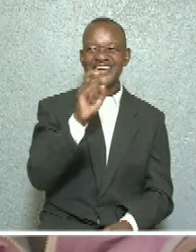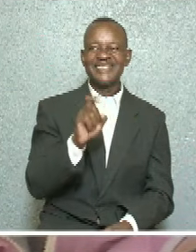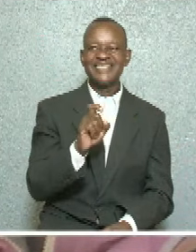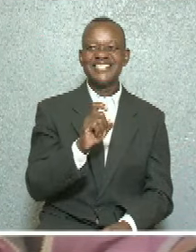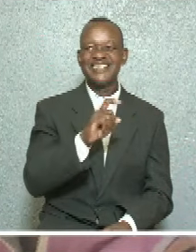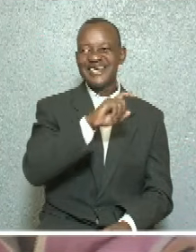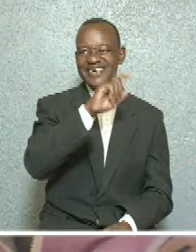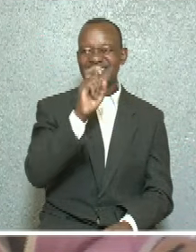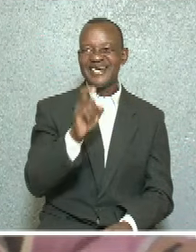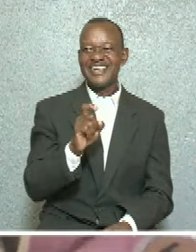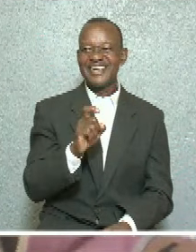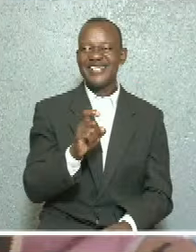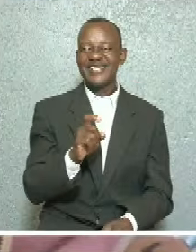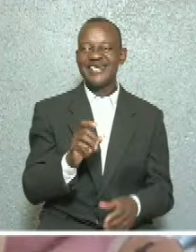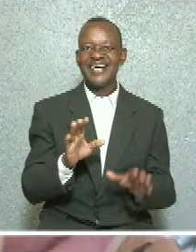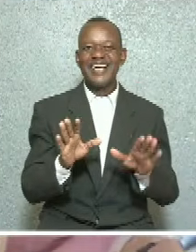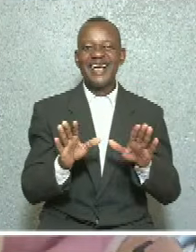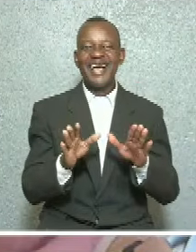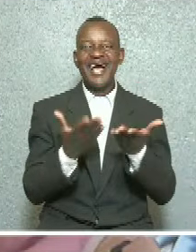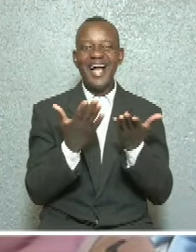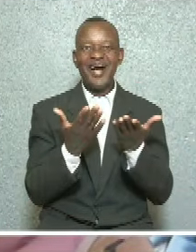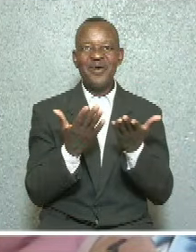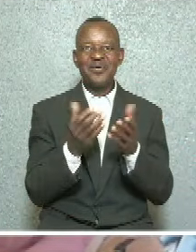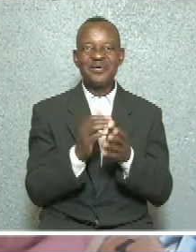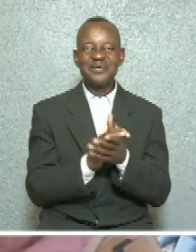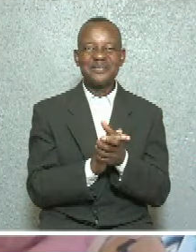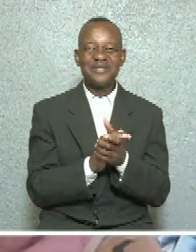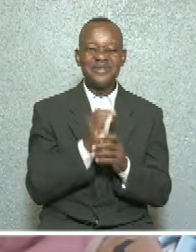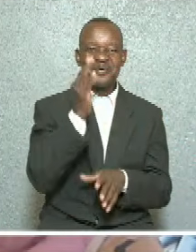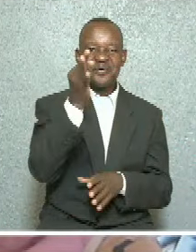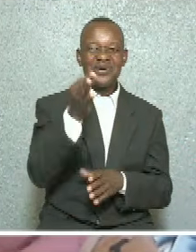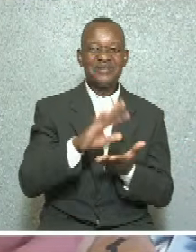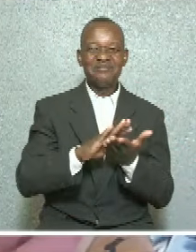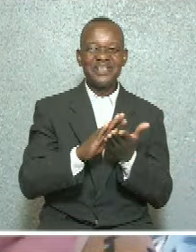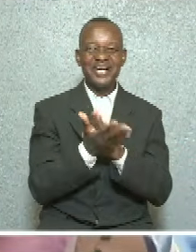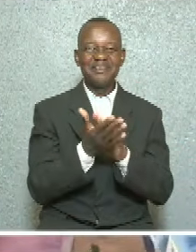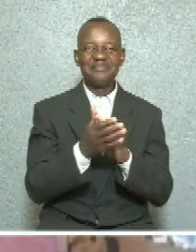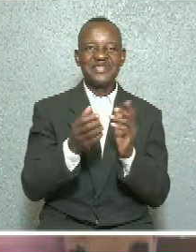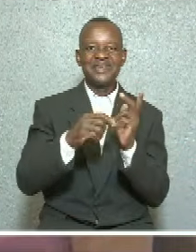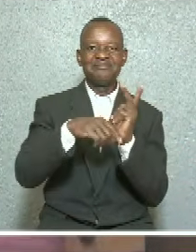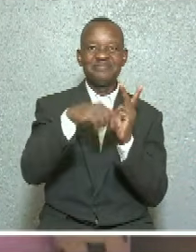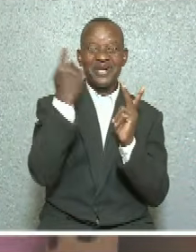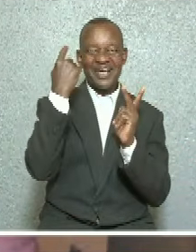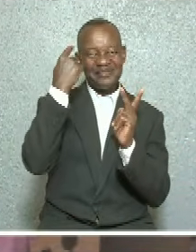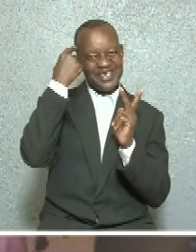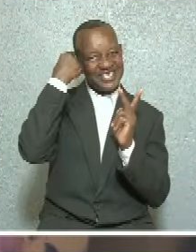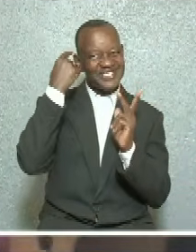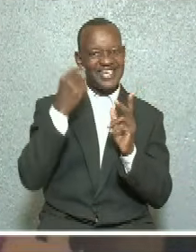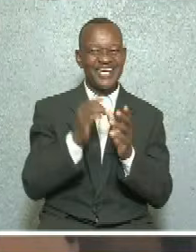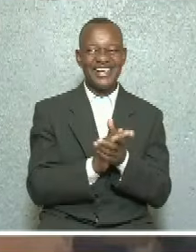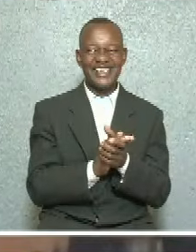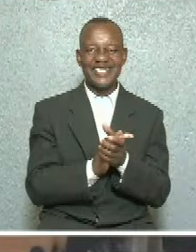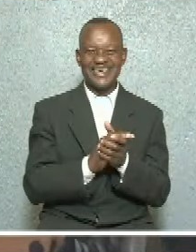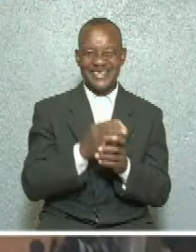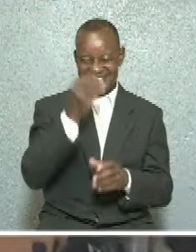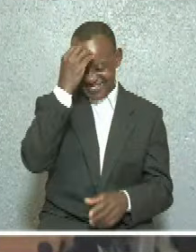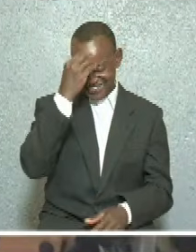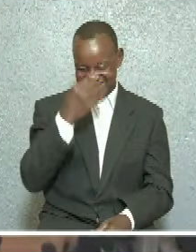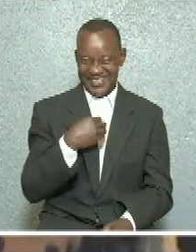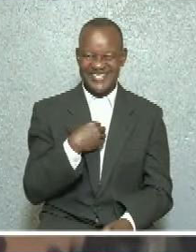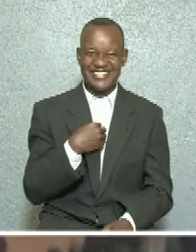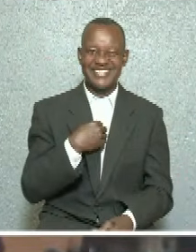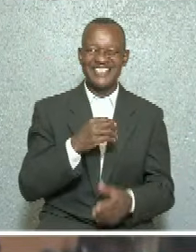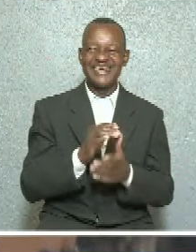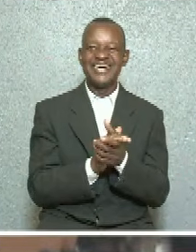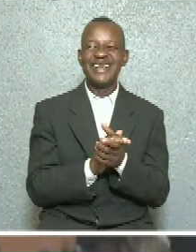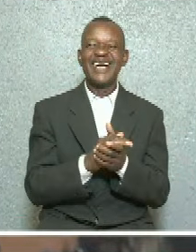I don't know, because I'm not a prime minister yet. No, but thank you so much for your question. So I'm not a prime minister.